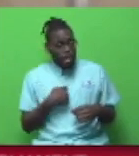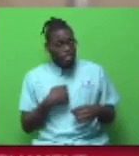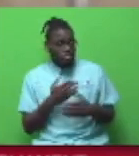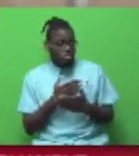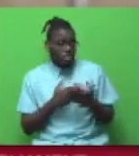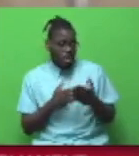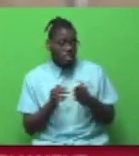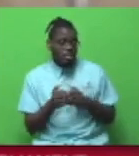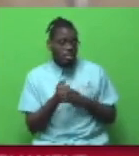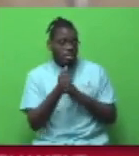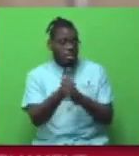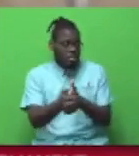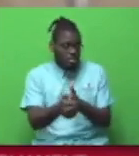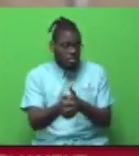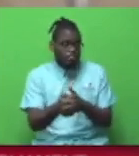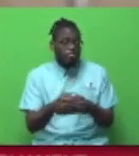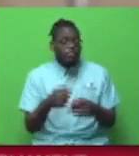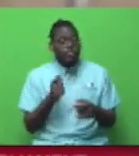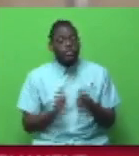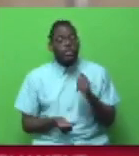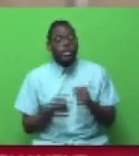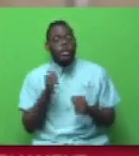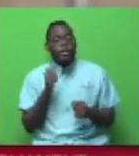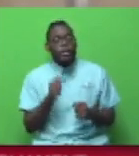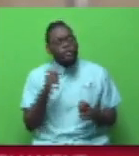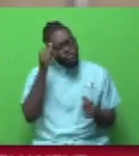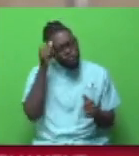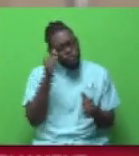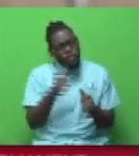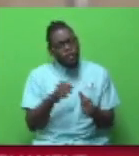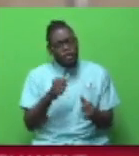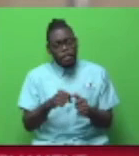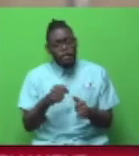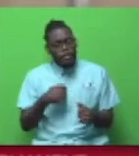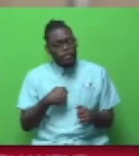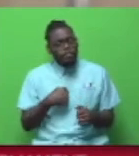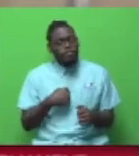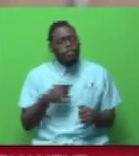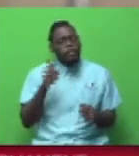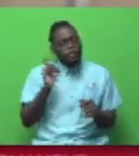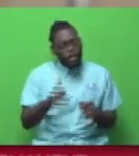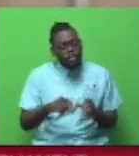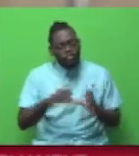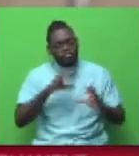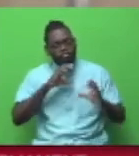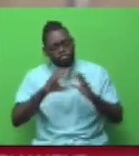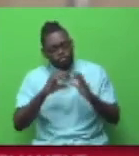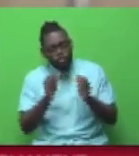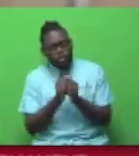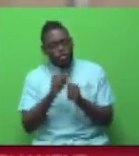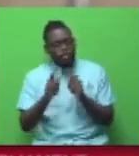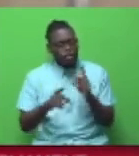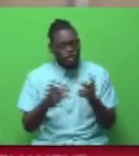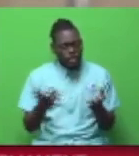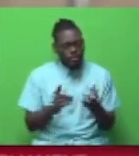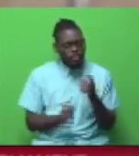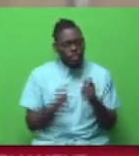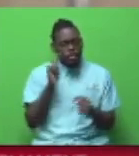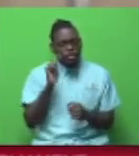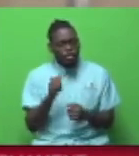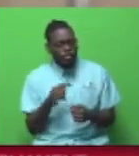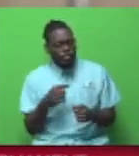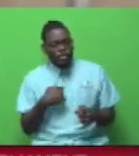country. It reminded me of my responsibility to engage in a conversation with the people of this country, this beloved country, so